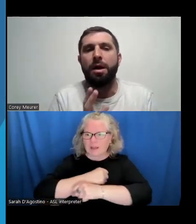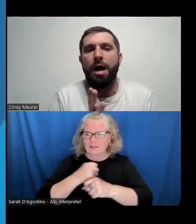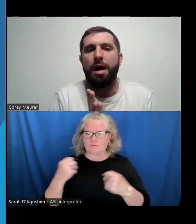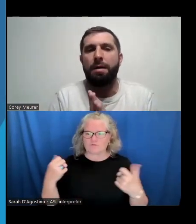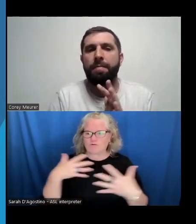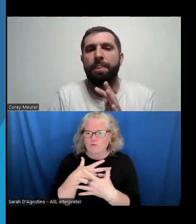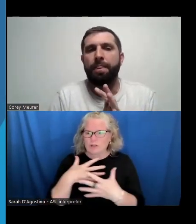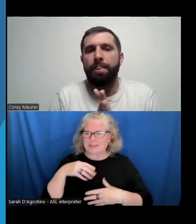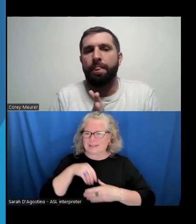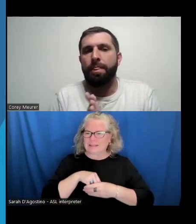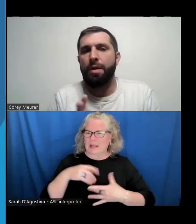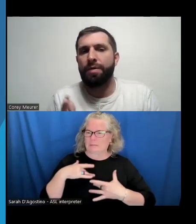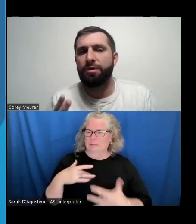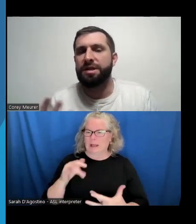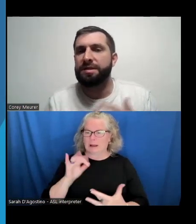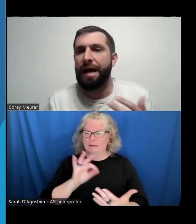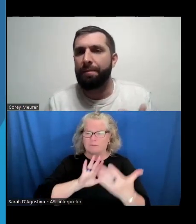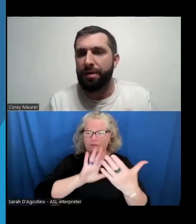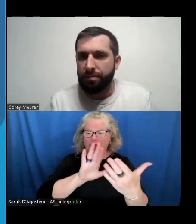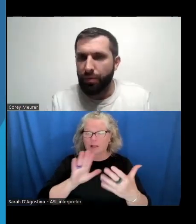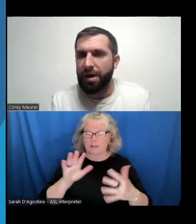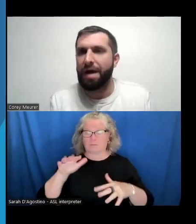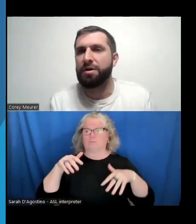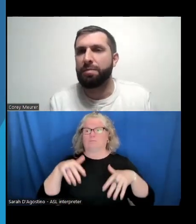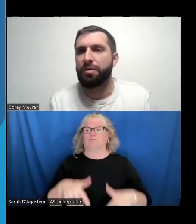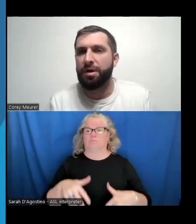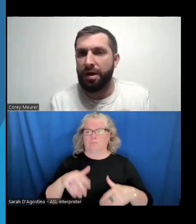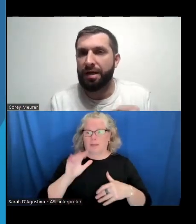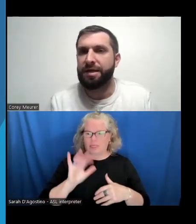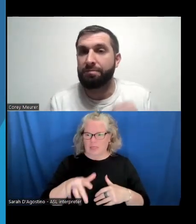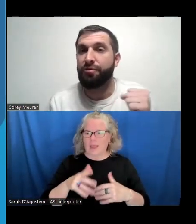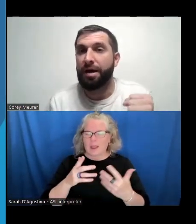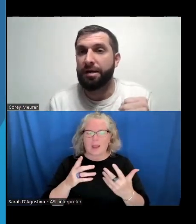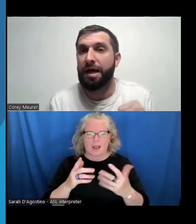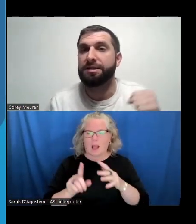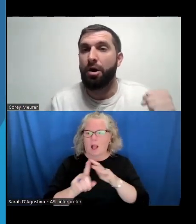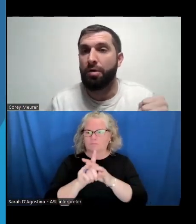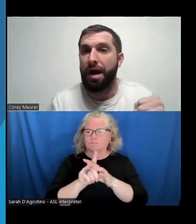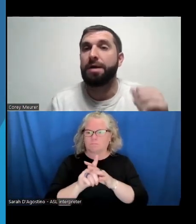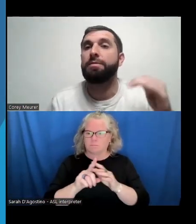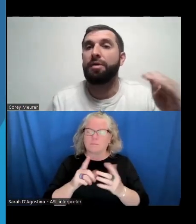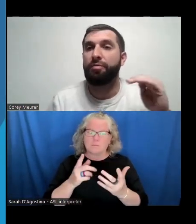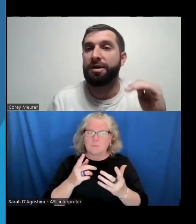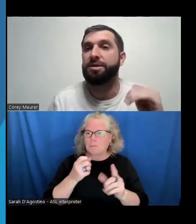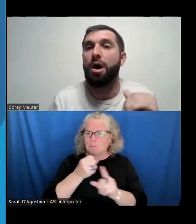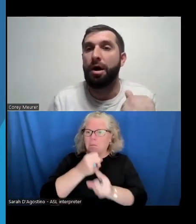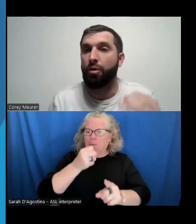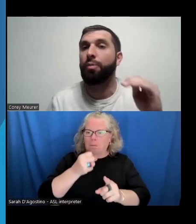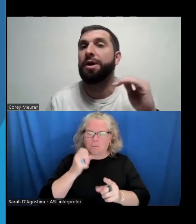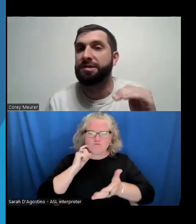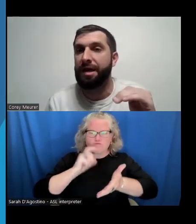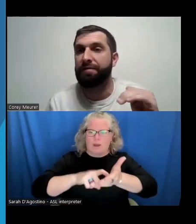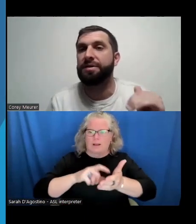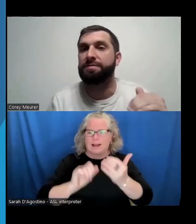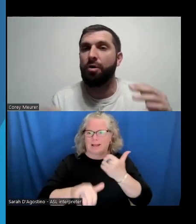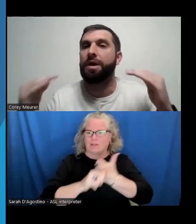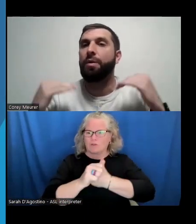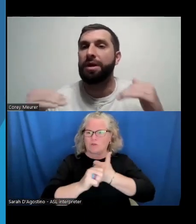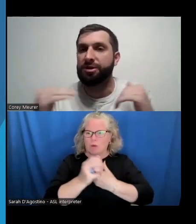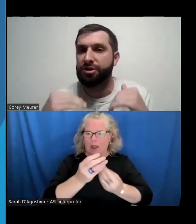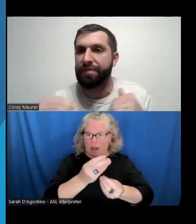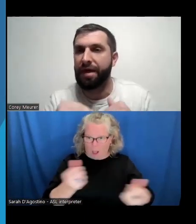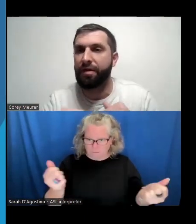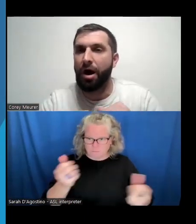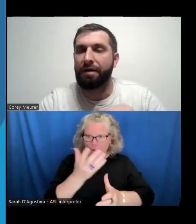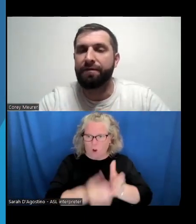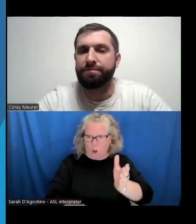well. And when those things happen, we have the ability to at times recognize, okay, the threat is gone, or we are safe in this moment,